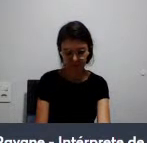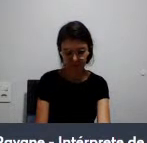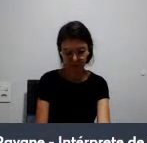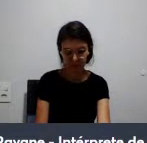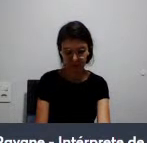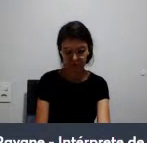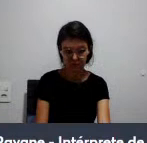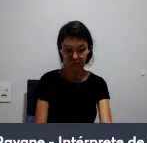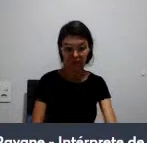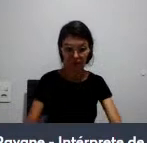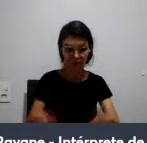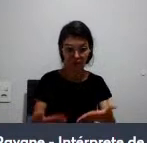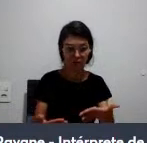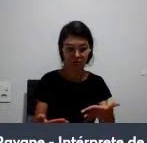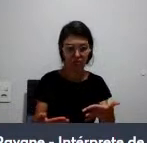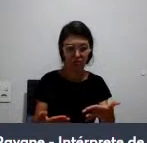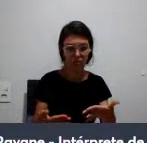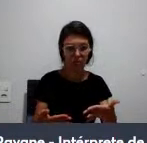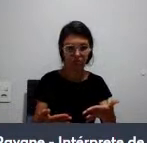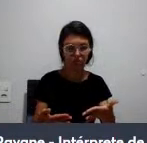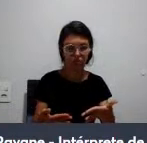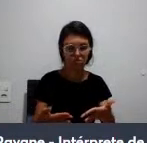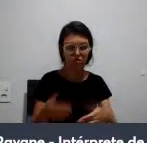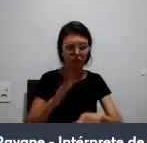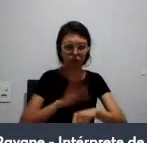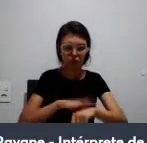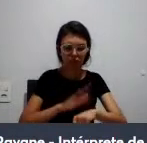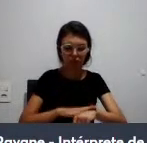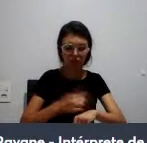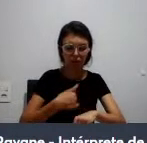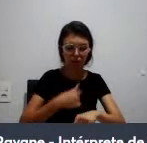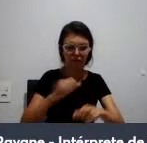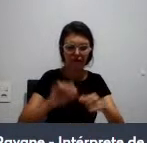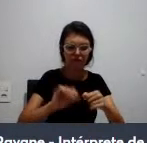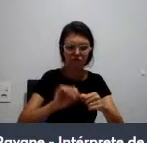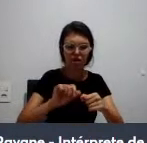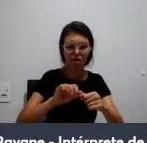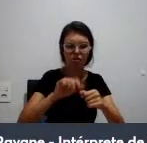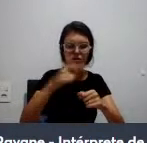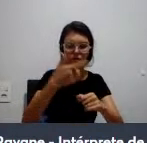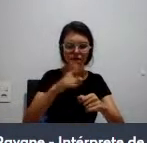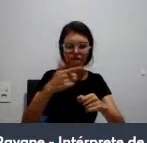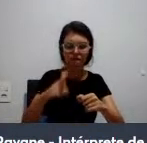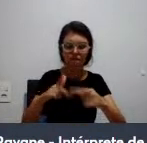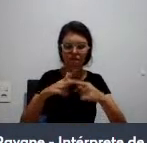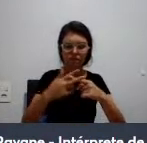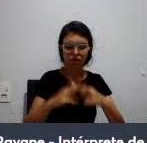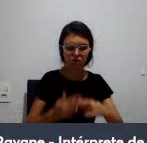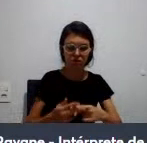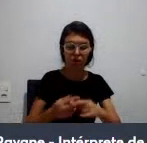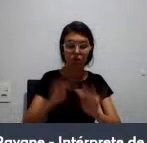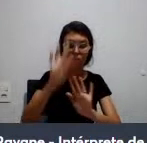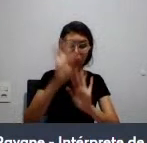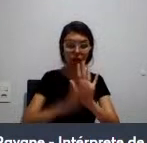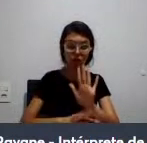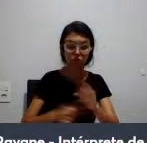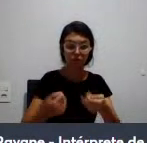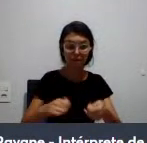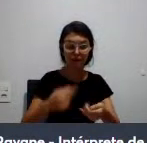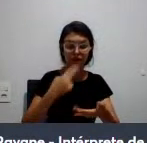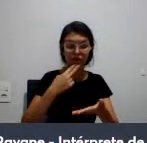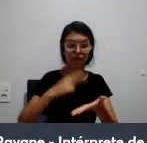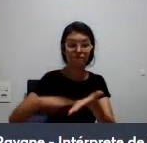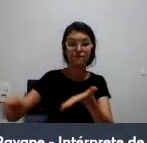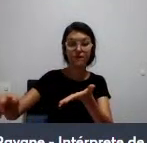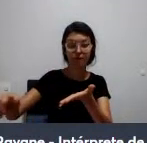Em um certo ponto, uma certa altura das revisões, o texto precisa ser enviado